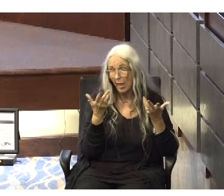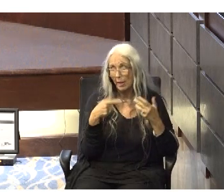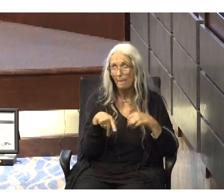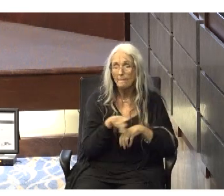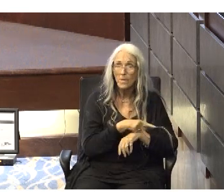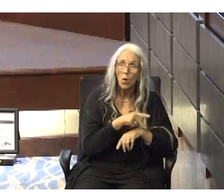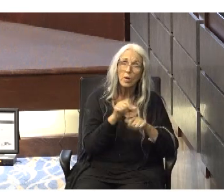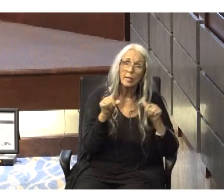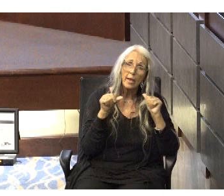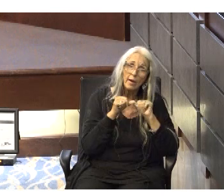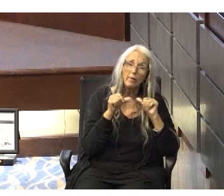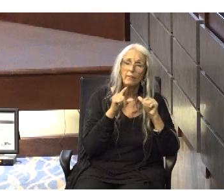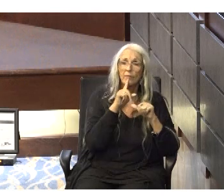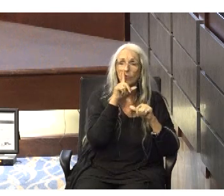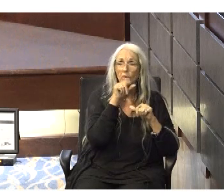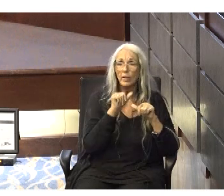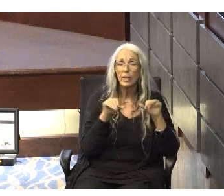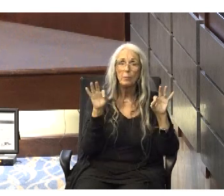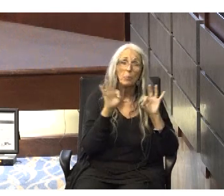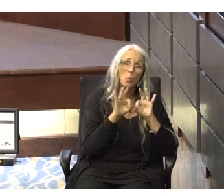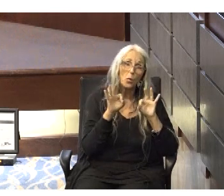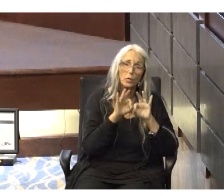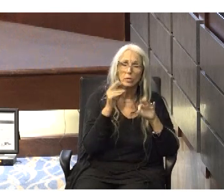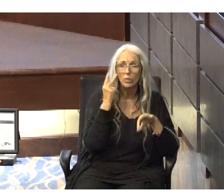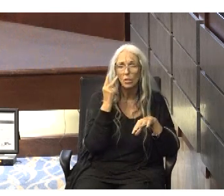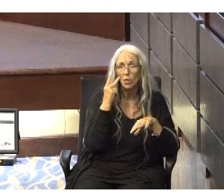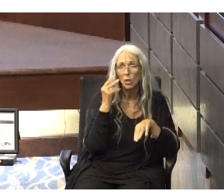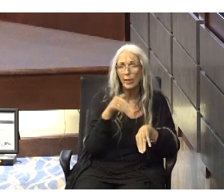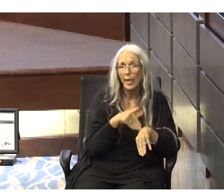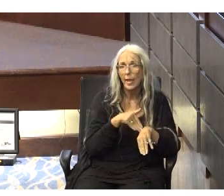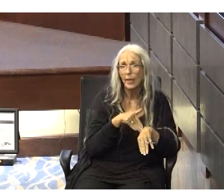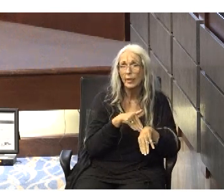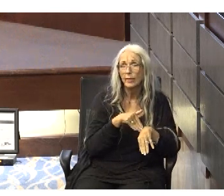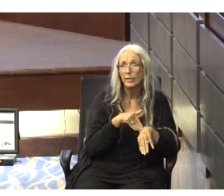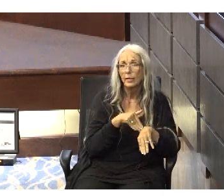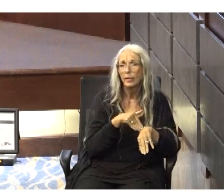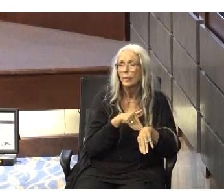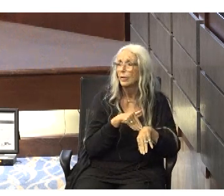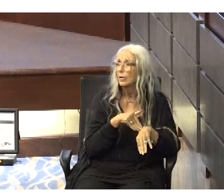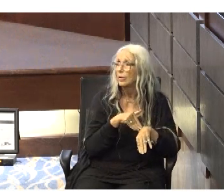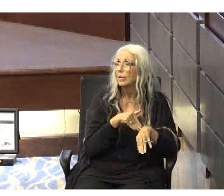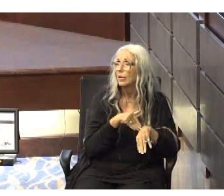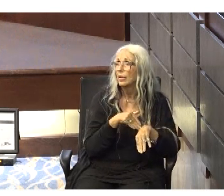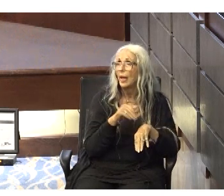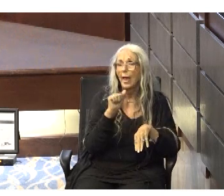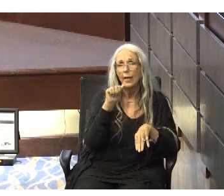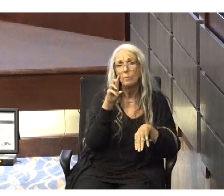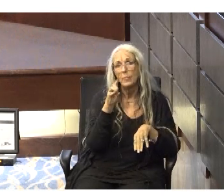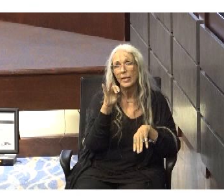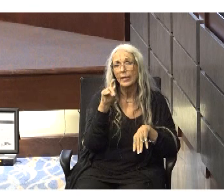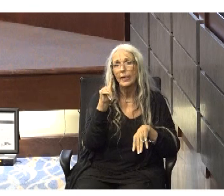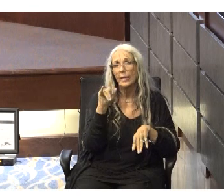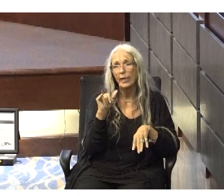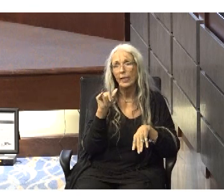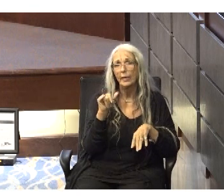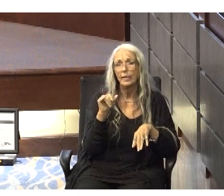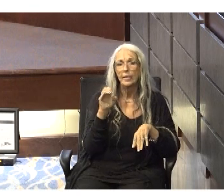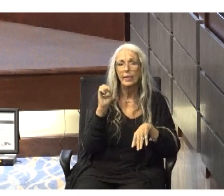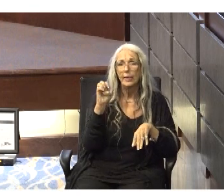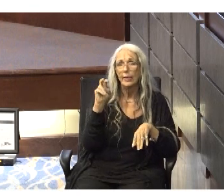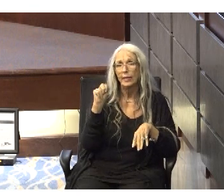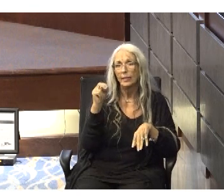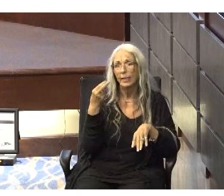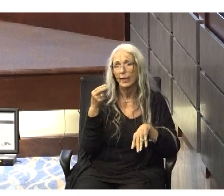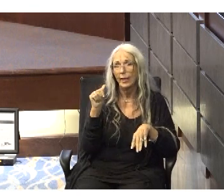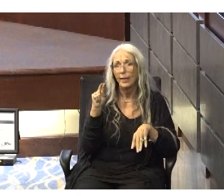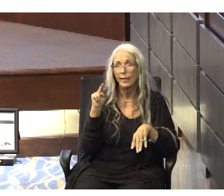area, it's very important to look at basically that amenity enhancement and equipment replacement